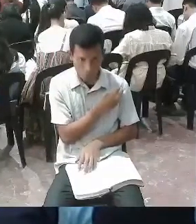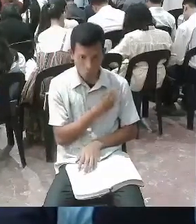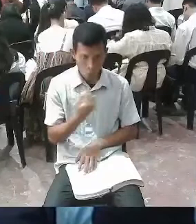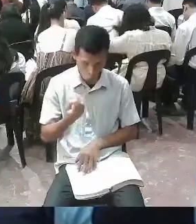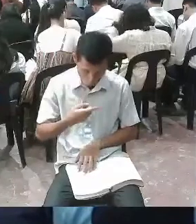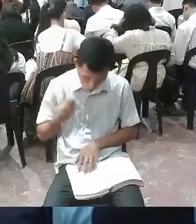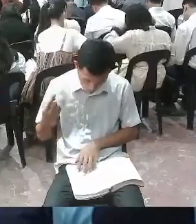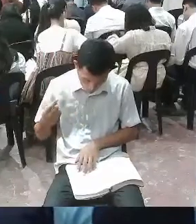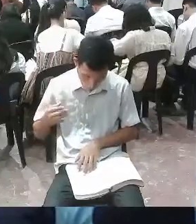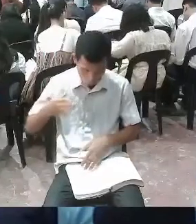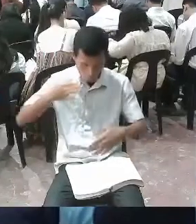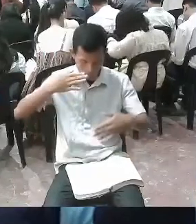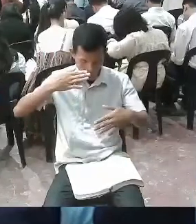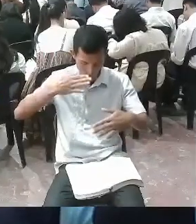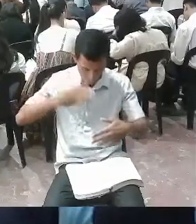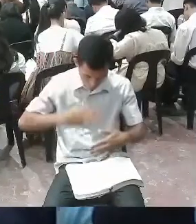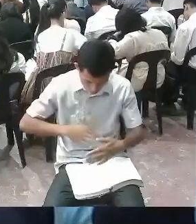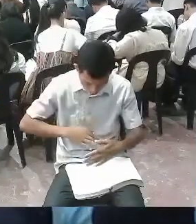of whom